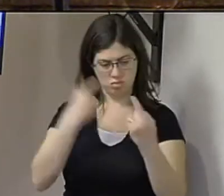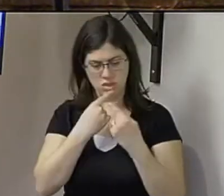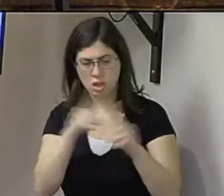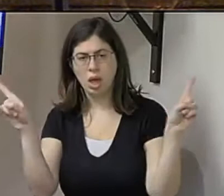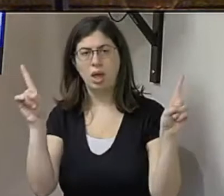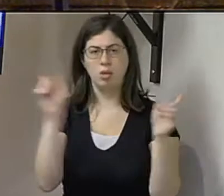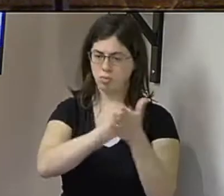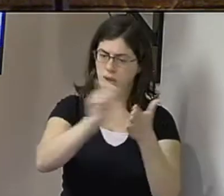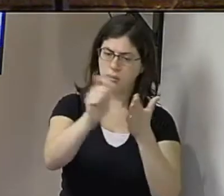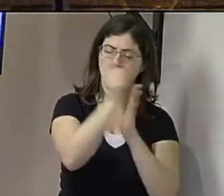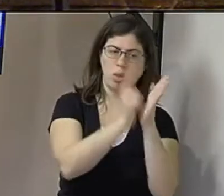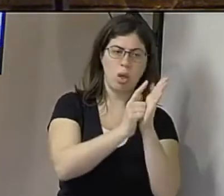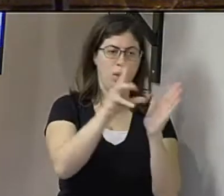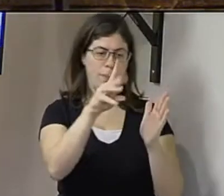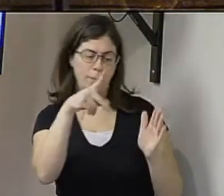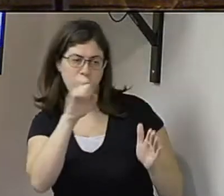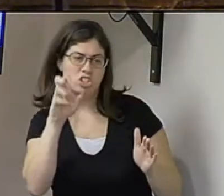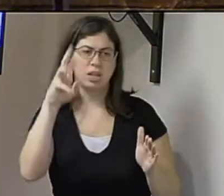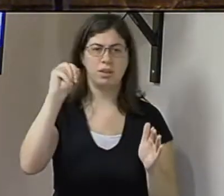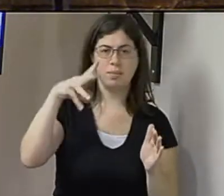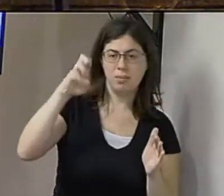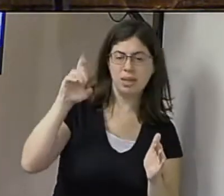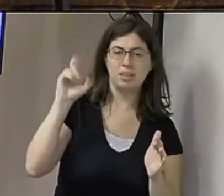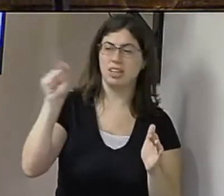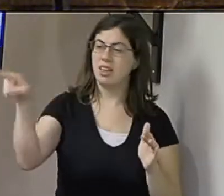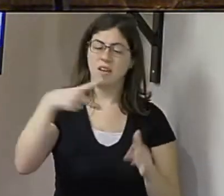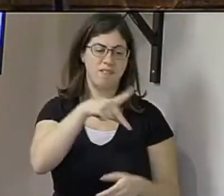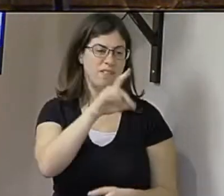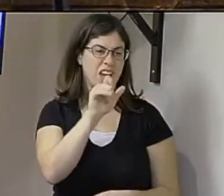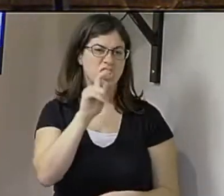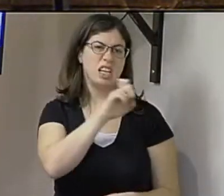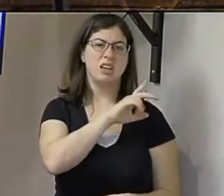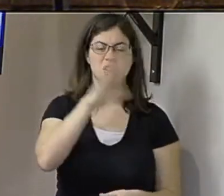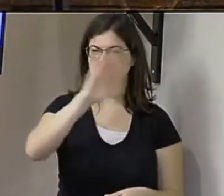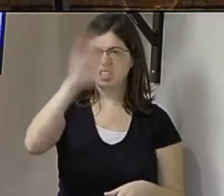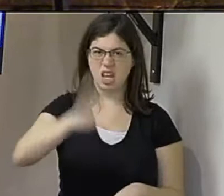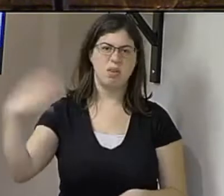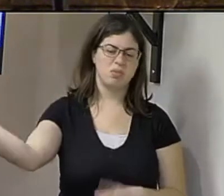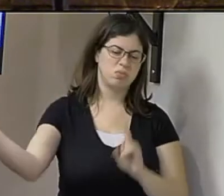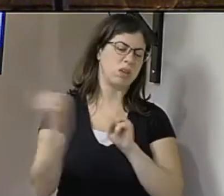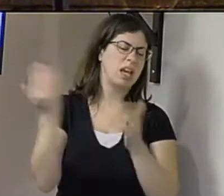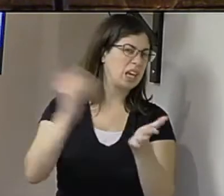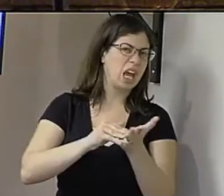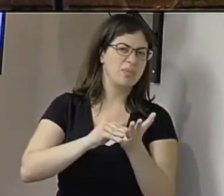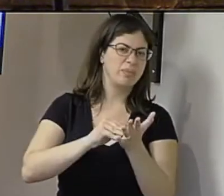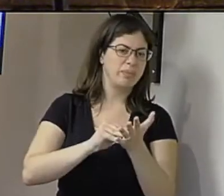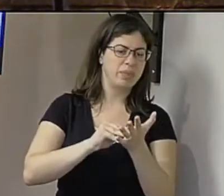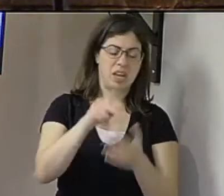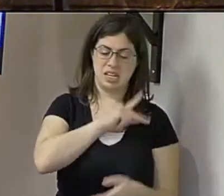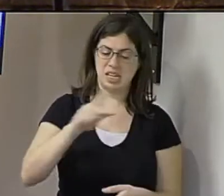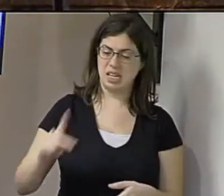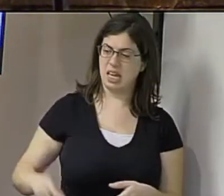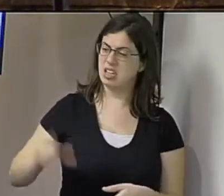among the laws of the Persians and the Medes, so that it may not be repealed, that Vashti is never again to come before King Ahasuerus, and let the king give a royal position